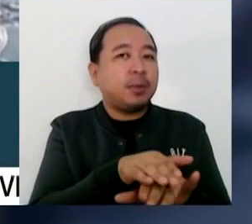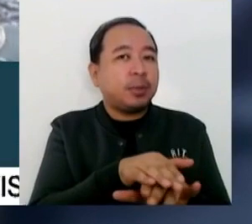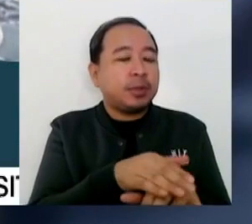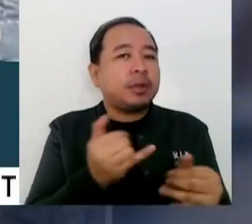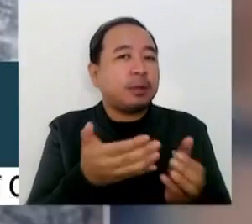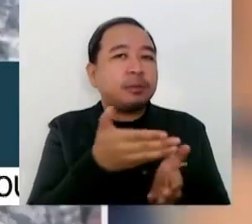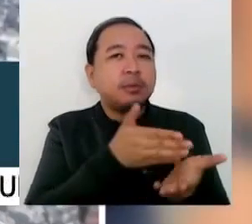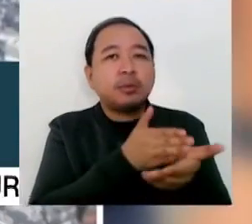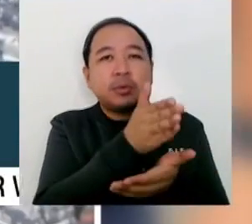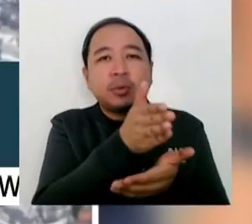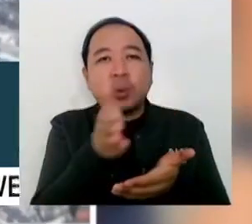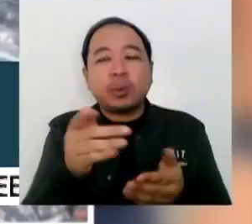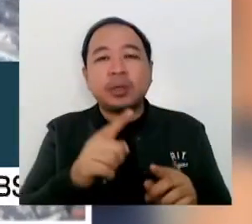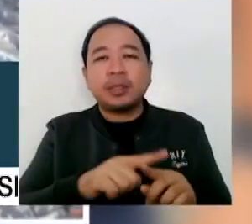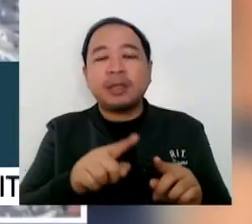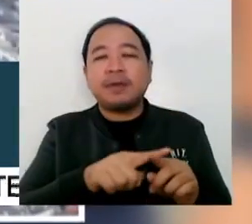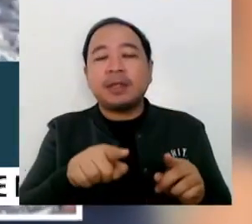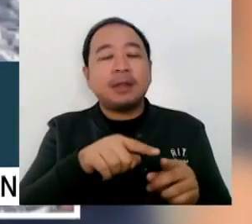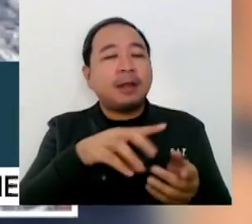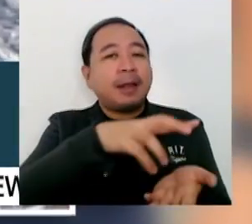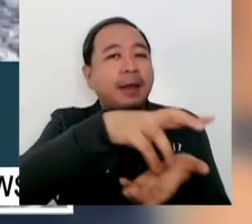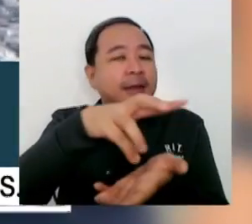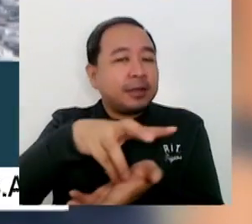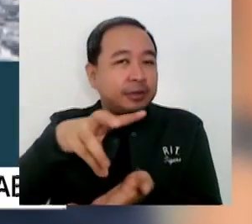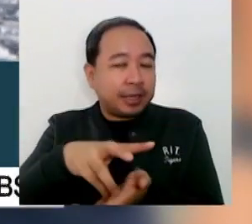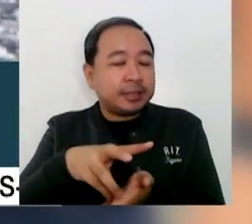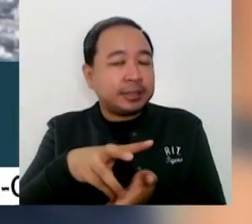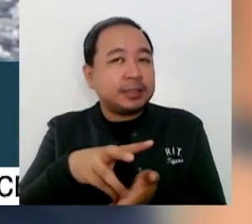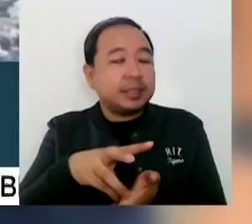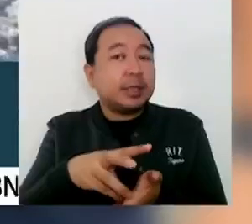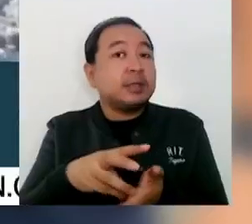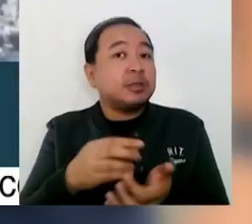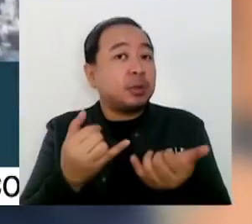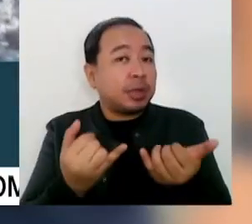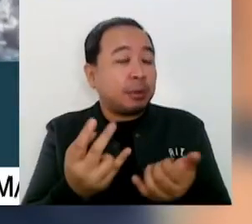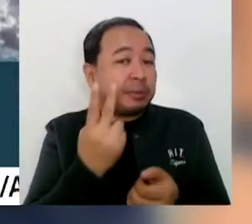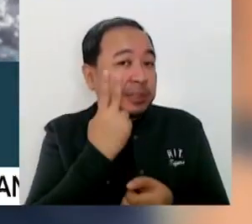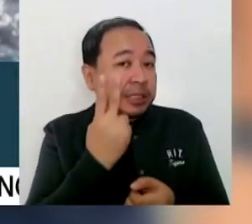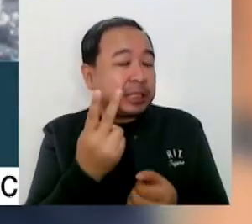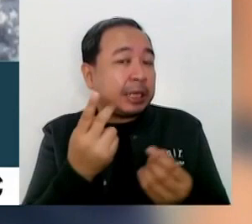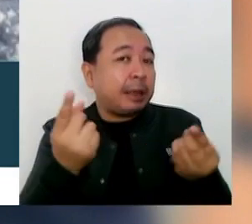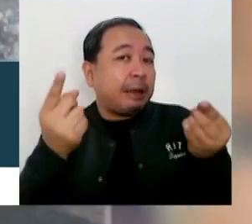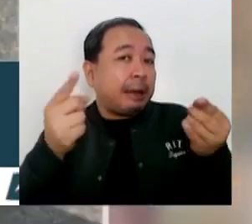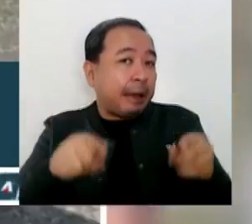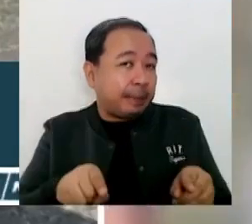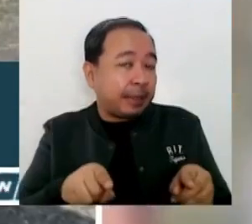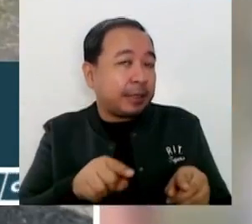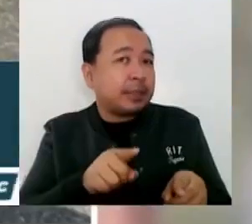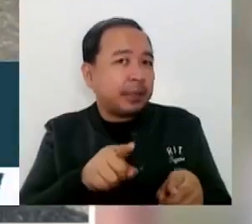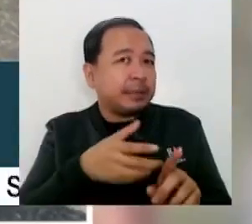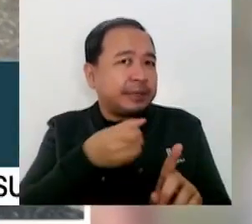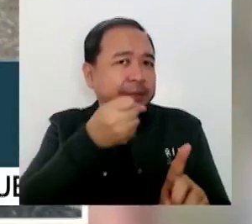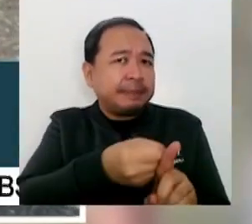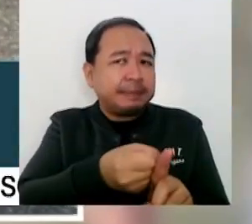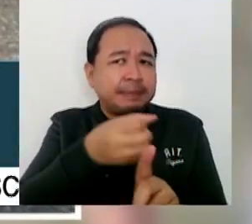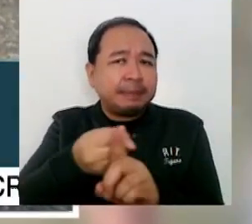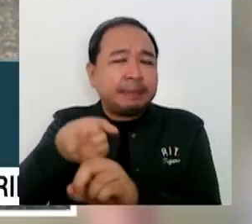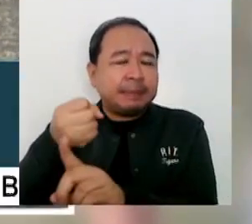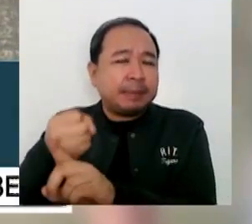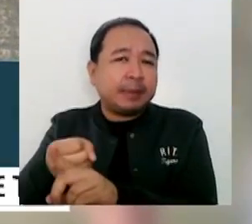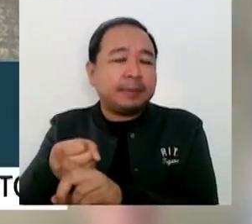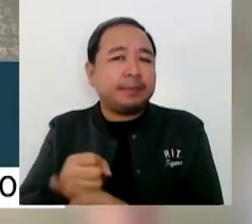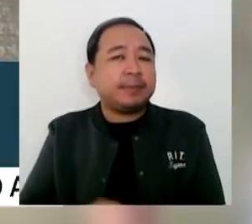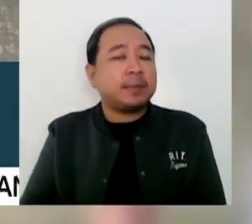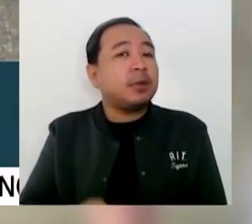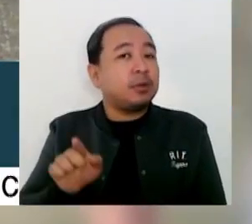as a crime scene after he personally saw what happened to Pola, which was severely affected. According to Secretary